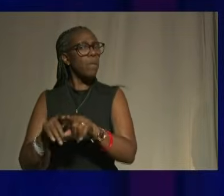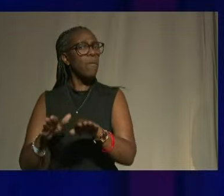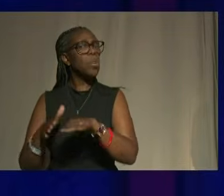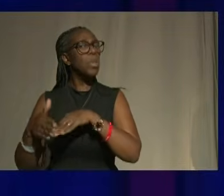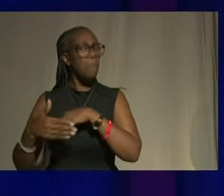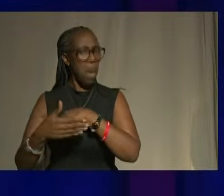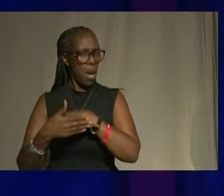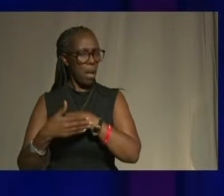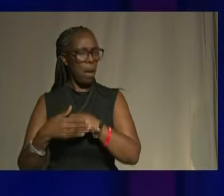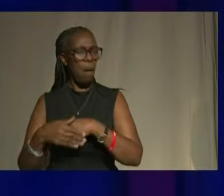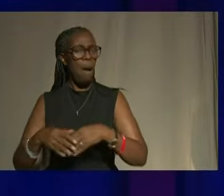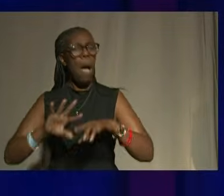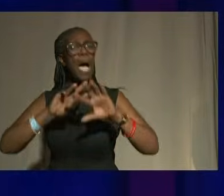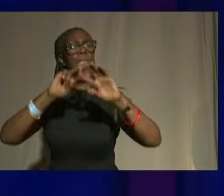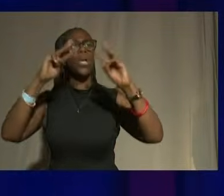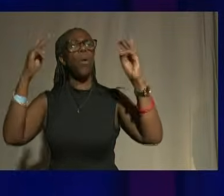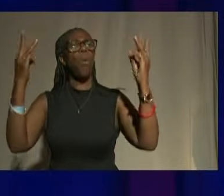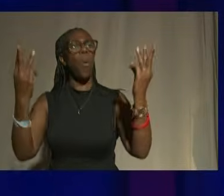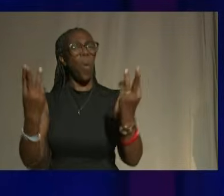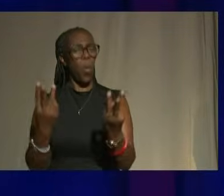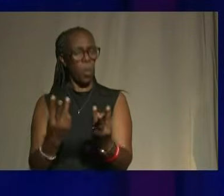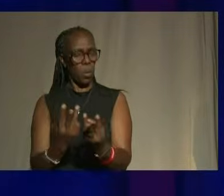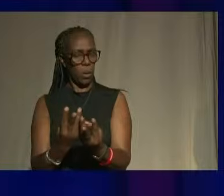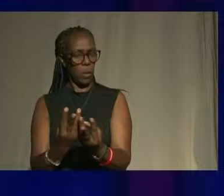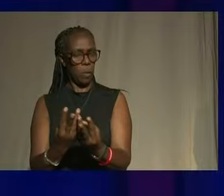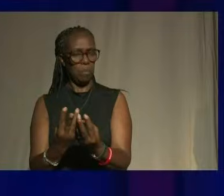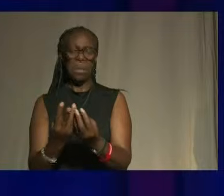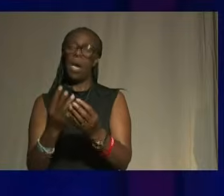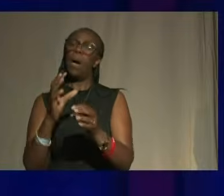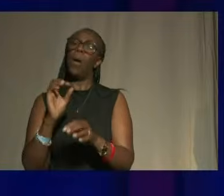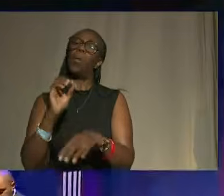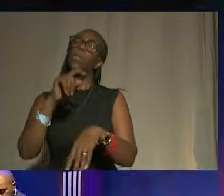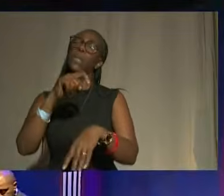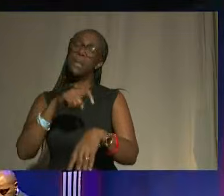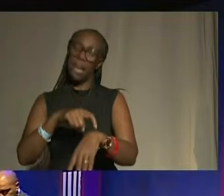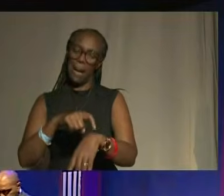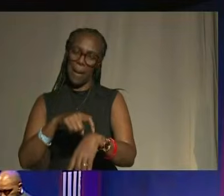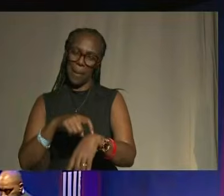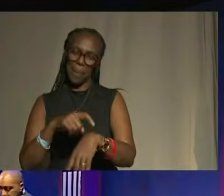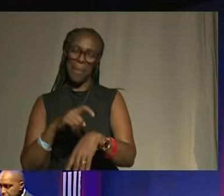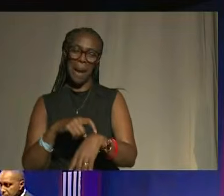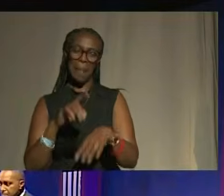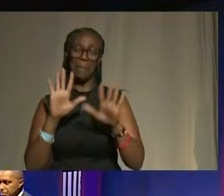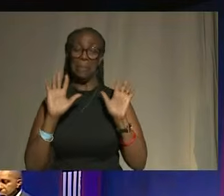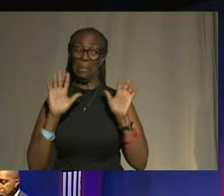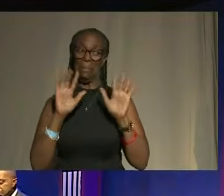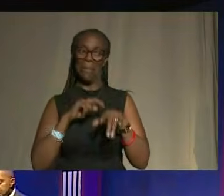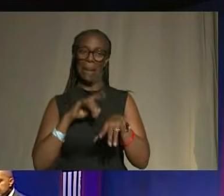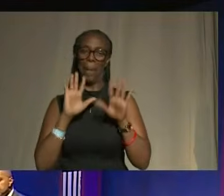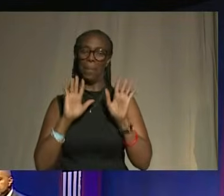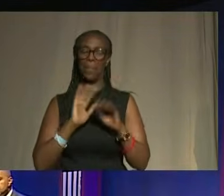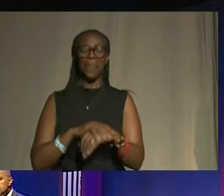whole. We remain committed to the public sector workers. Time, Mrs. Williams, time. Thank you.